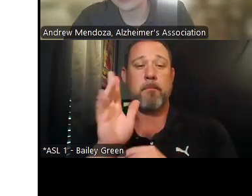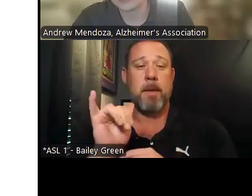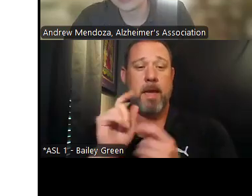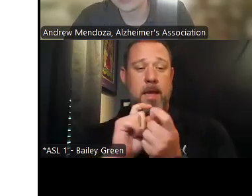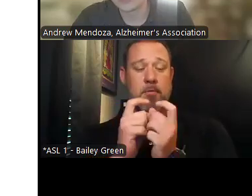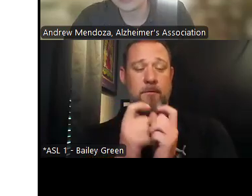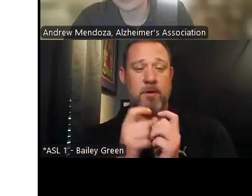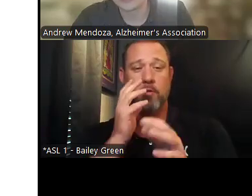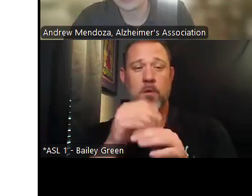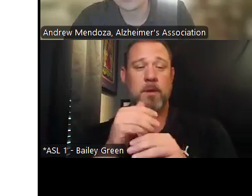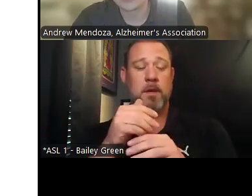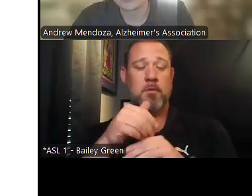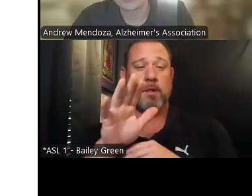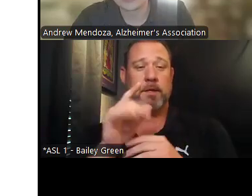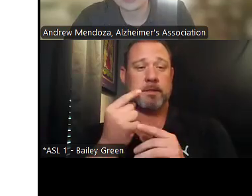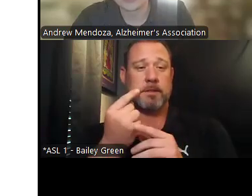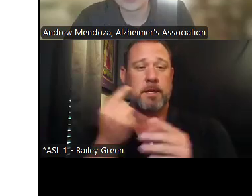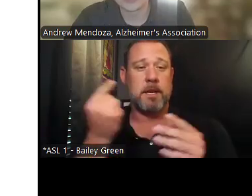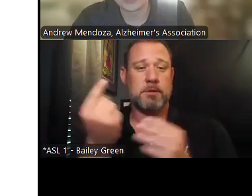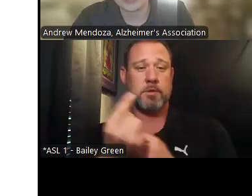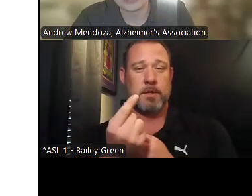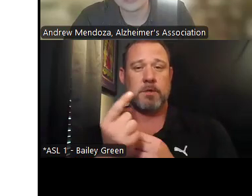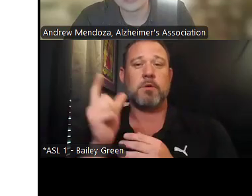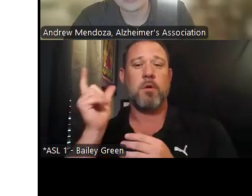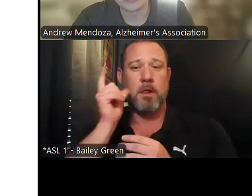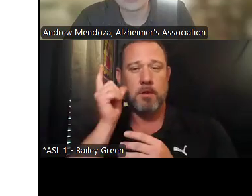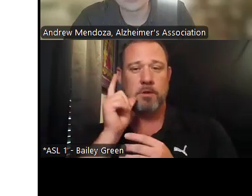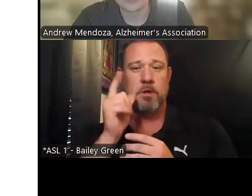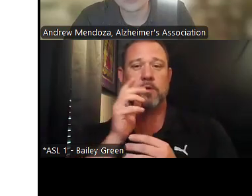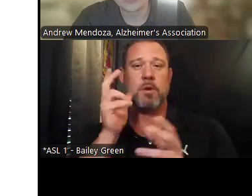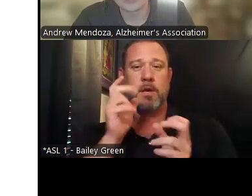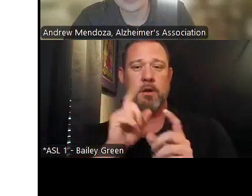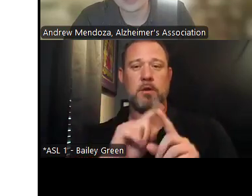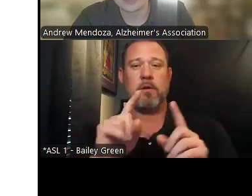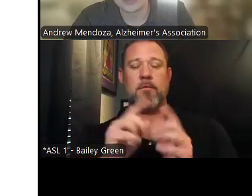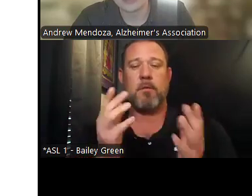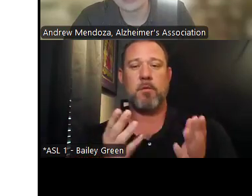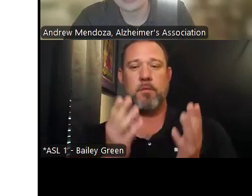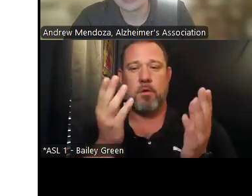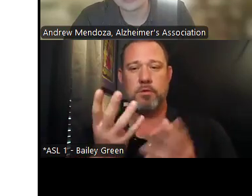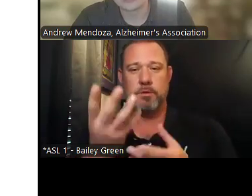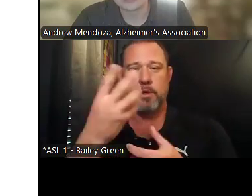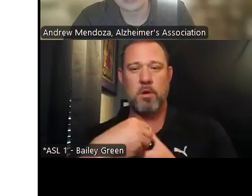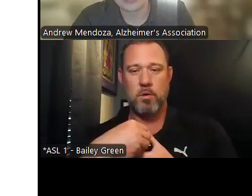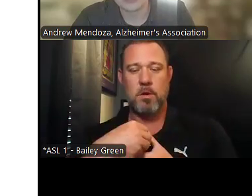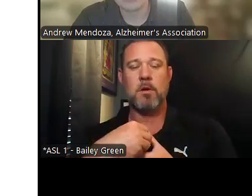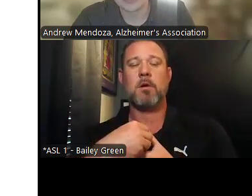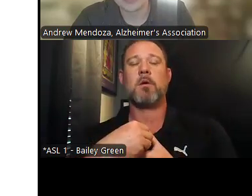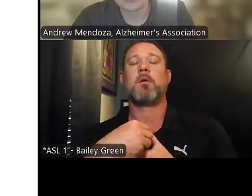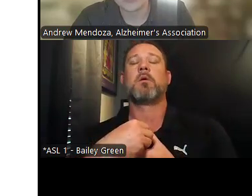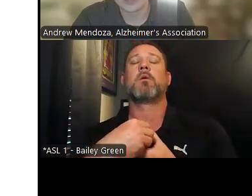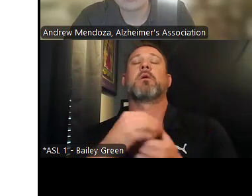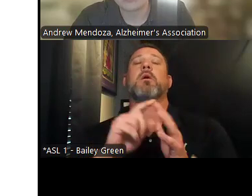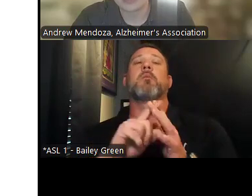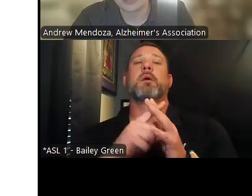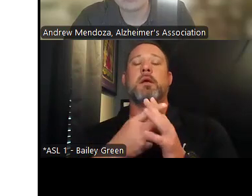to be released next week. So the legislature will then hear a series of different proposals included in there and begin